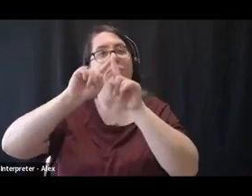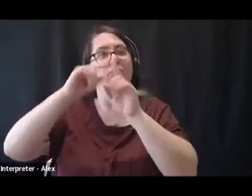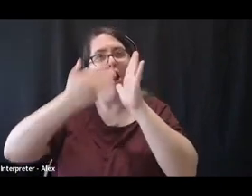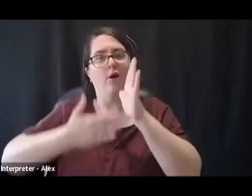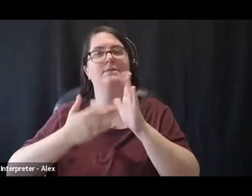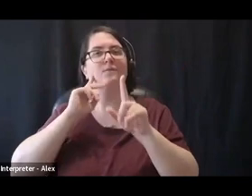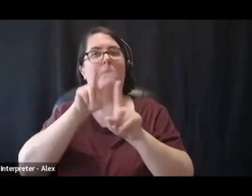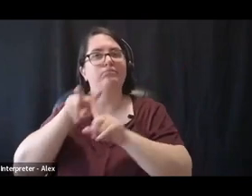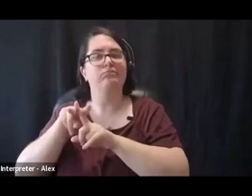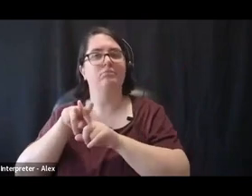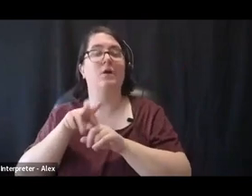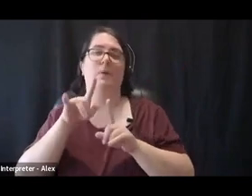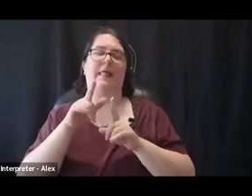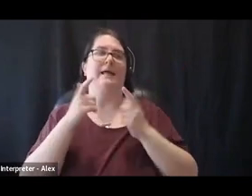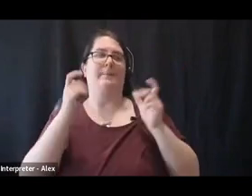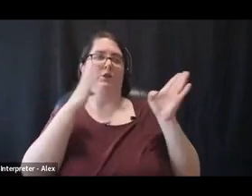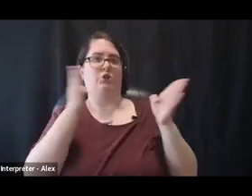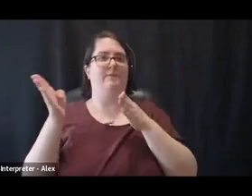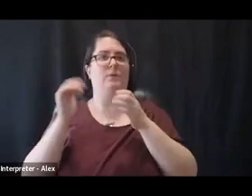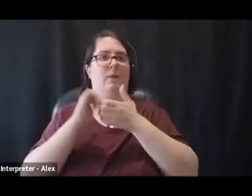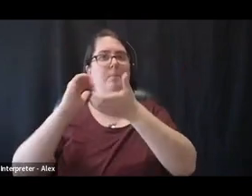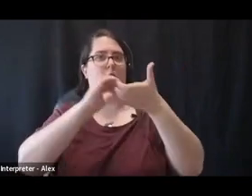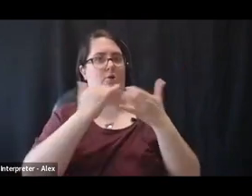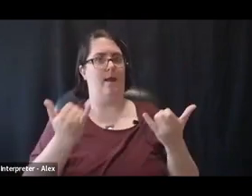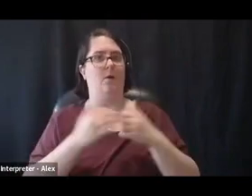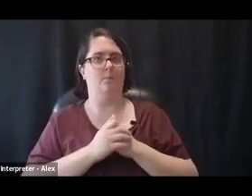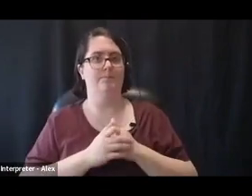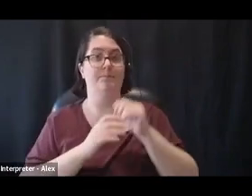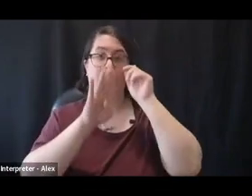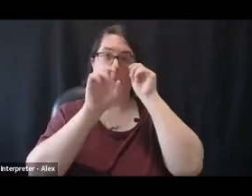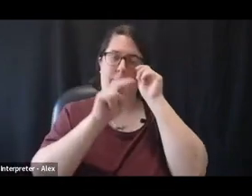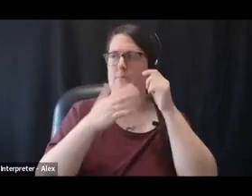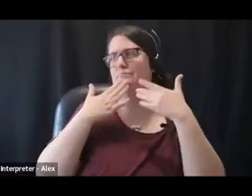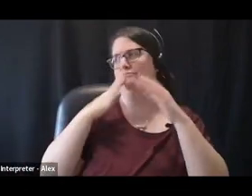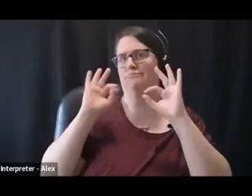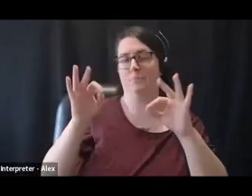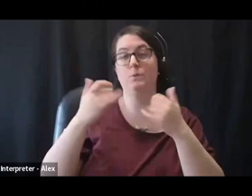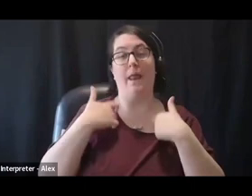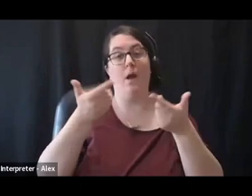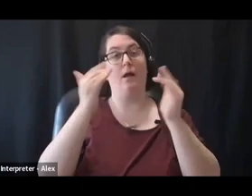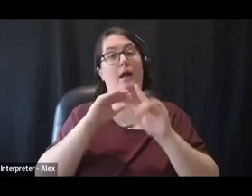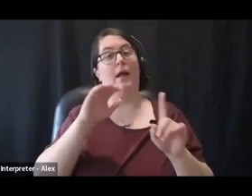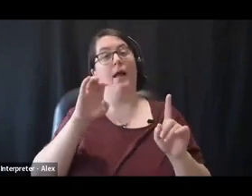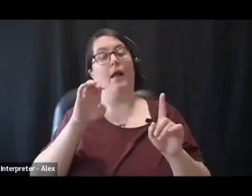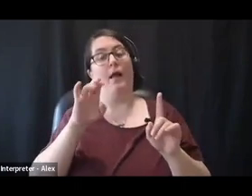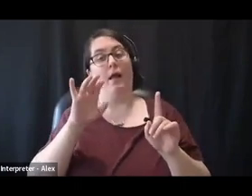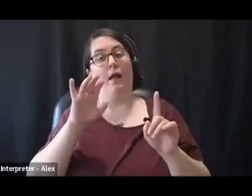is probably the biggest shift in how we work with partners. Thank you so much. I'd like to turn to Heather. So Heather,